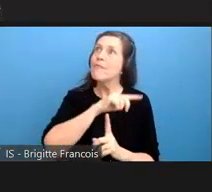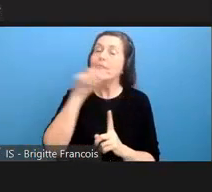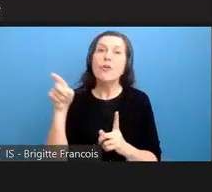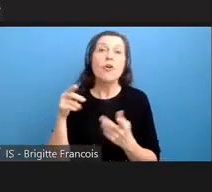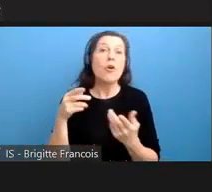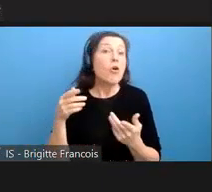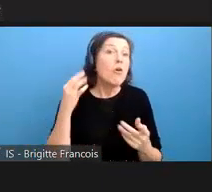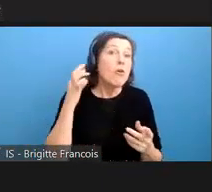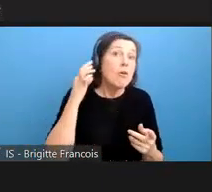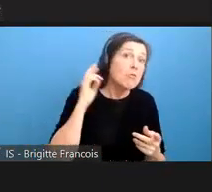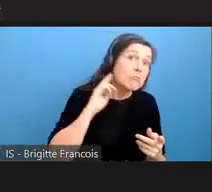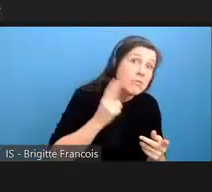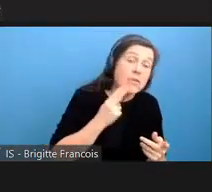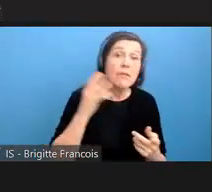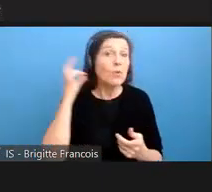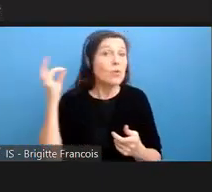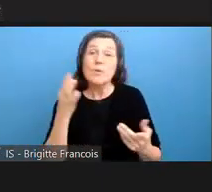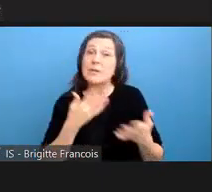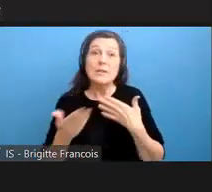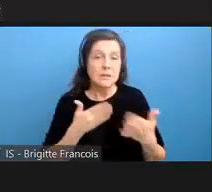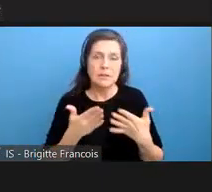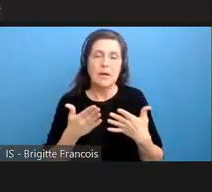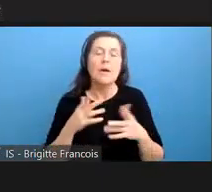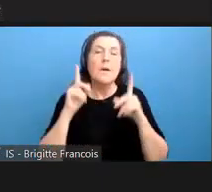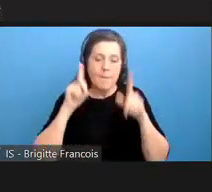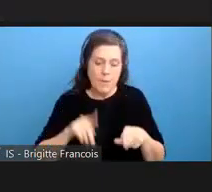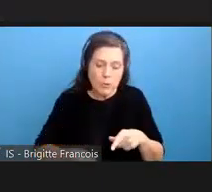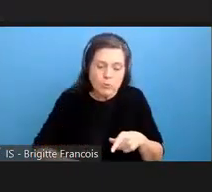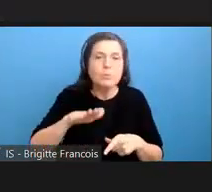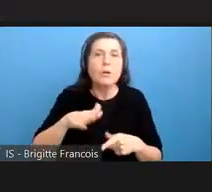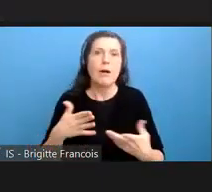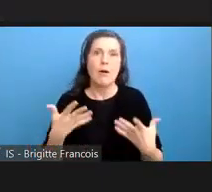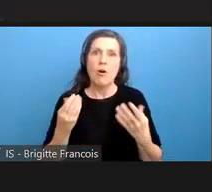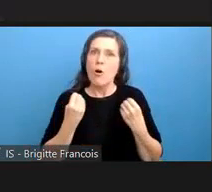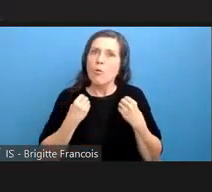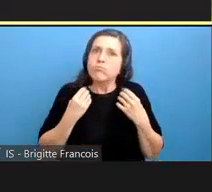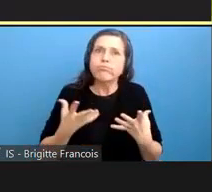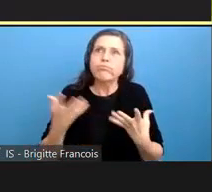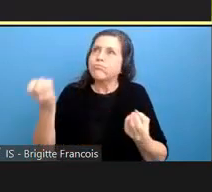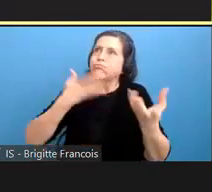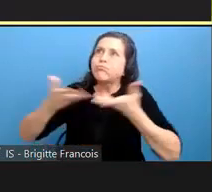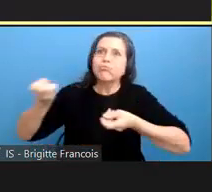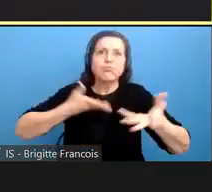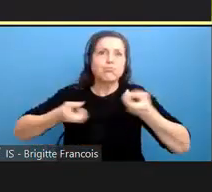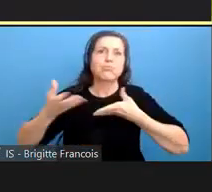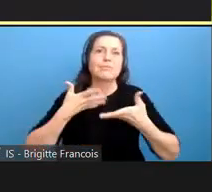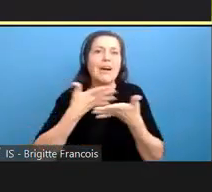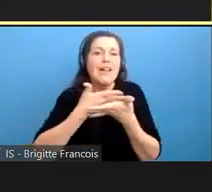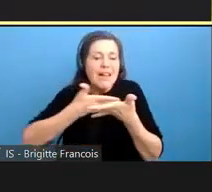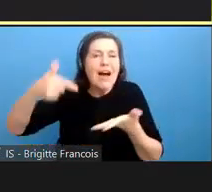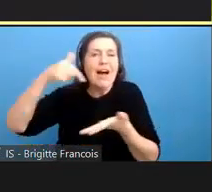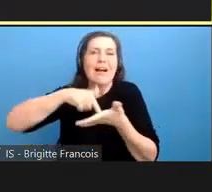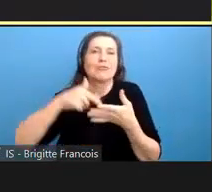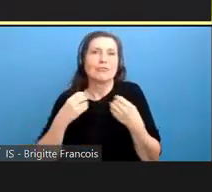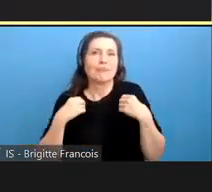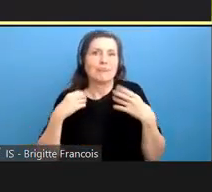whether hearing or deaf. So those are the 2 points I'd like to put across. That's great. Thank you very much, Al. I'm